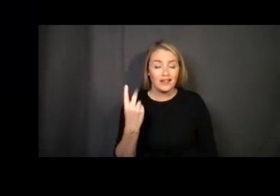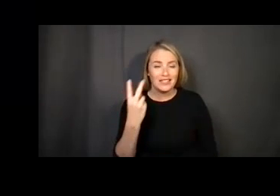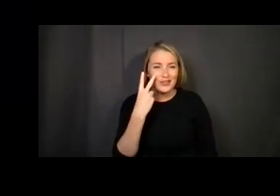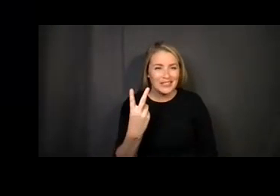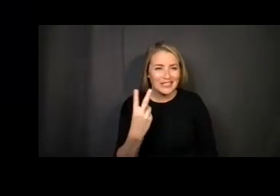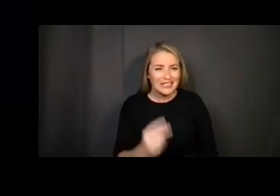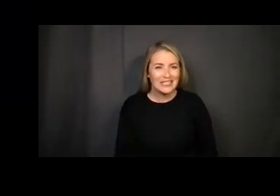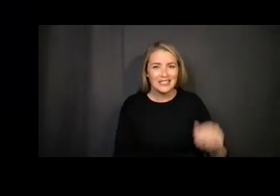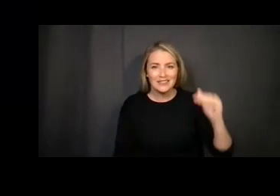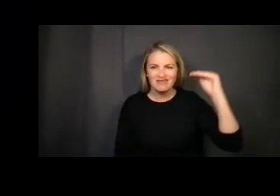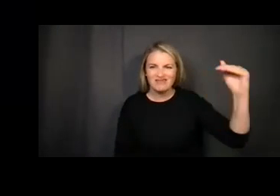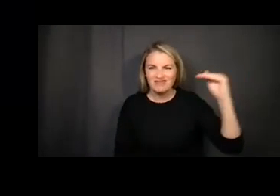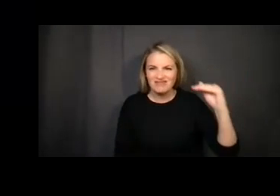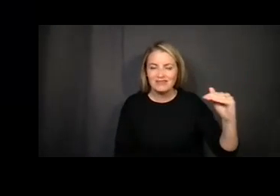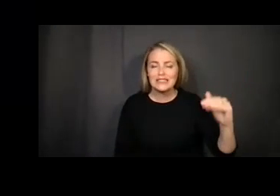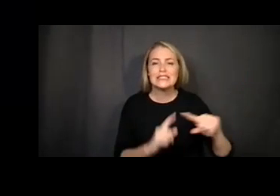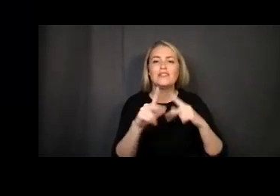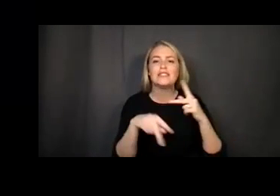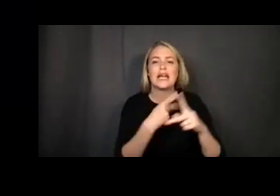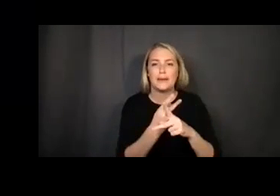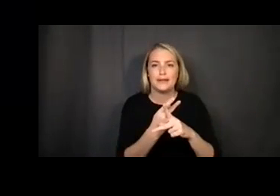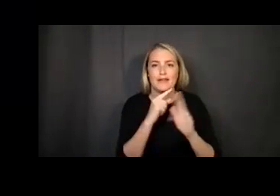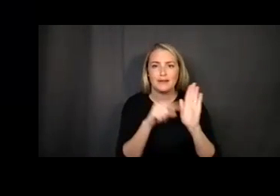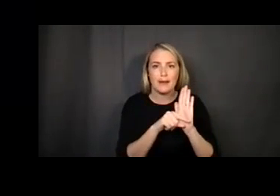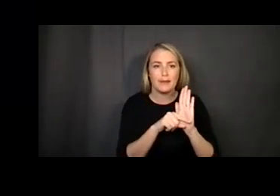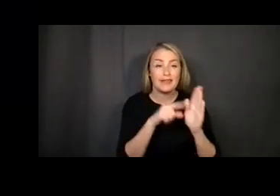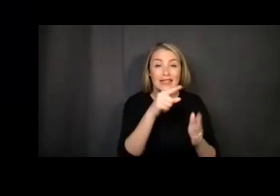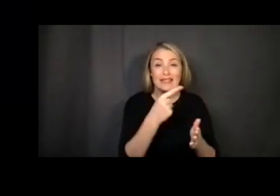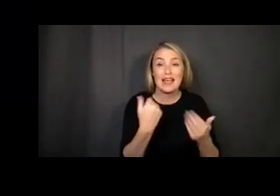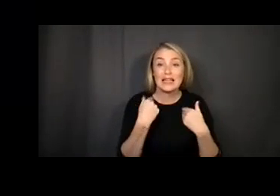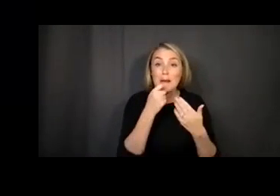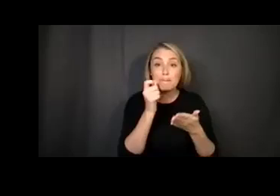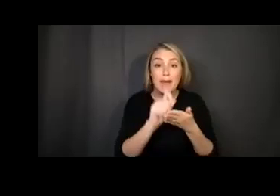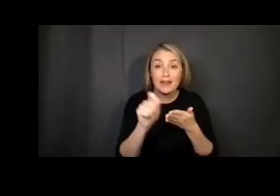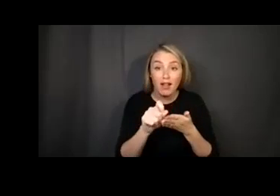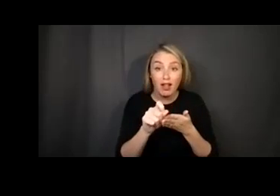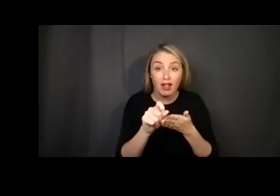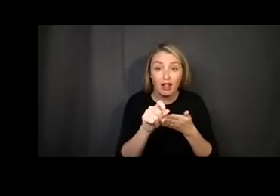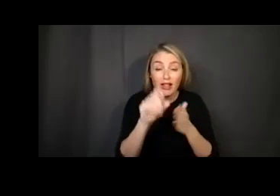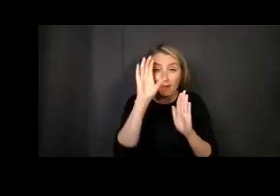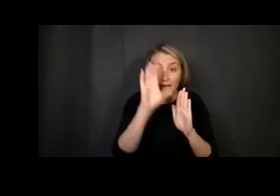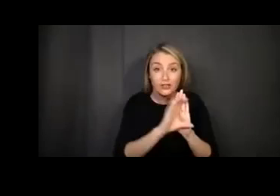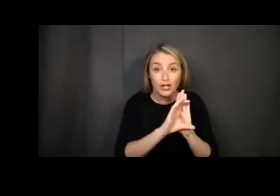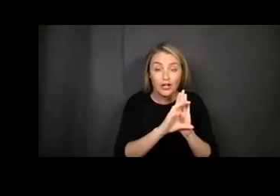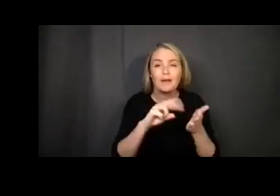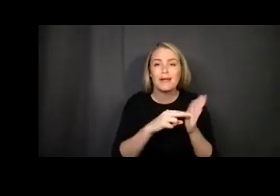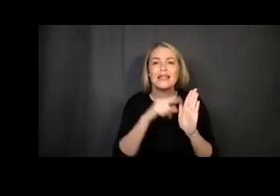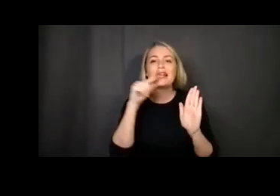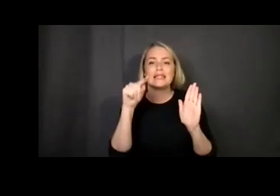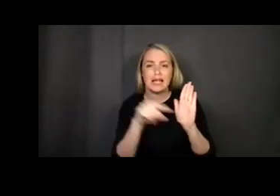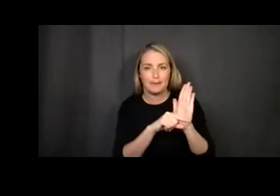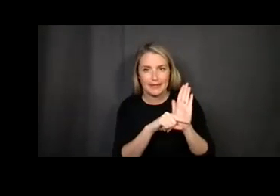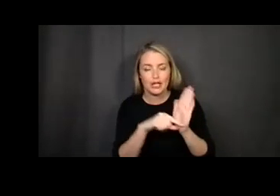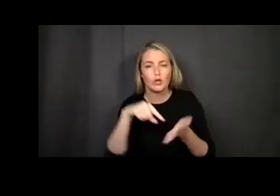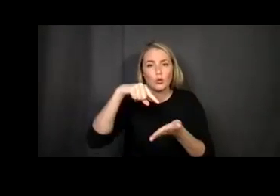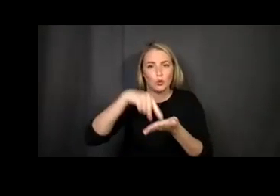differentiate between different types of assignments, right? So this one with the little pencil is an assignment that will have a due date